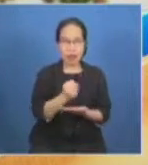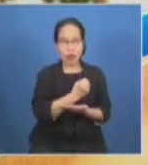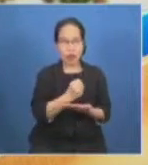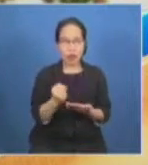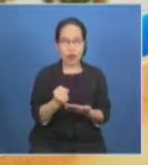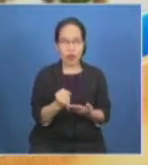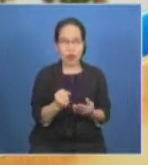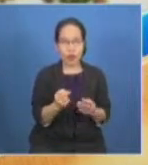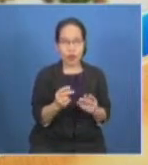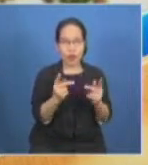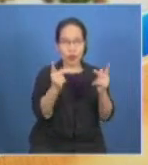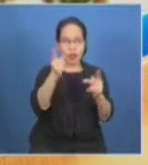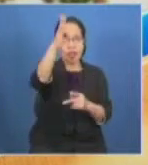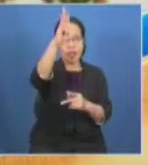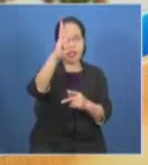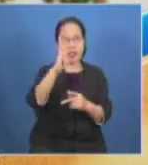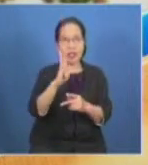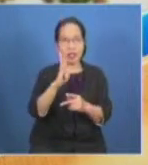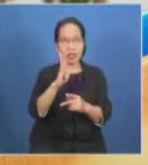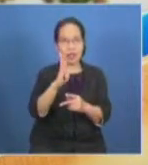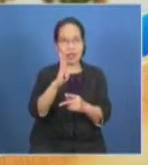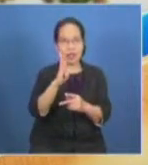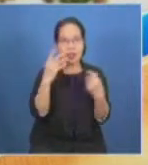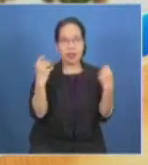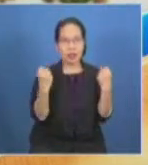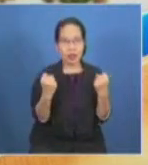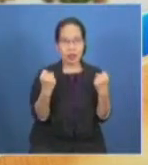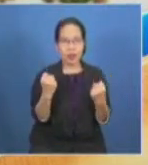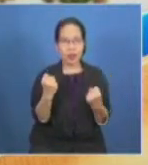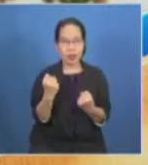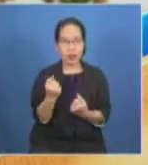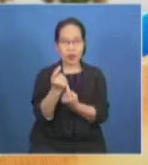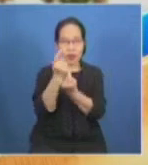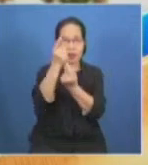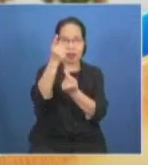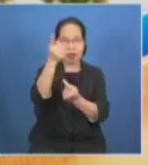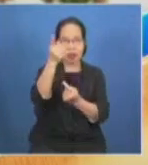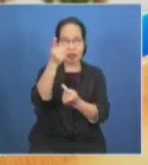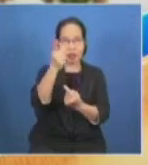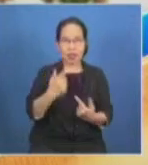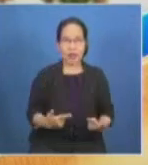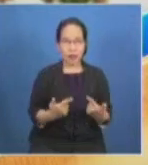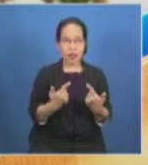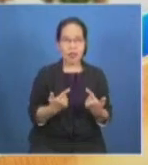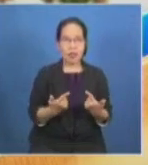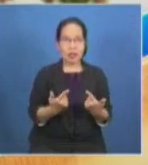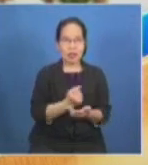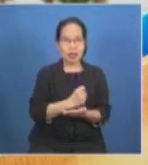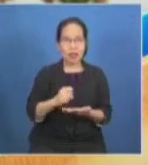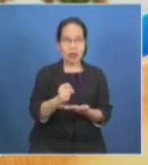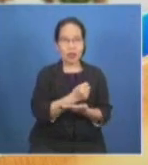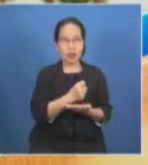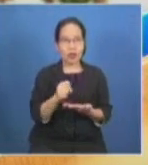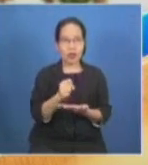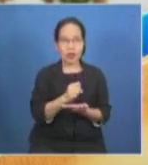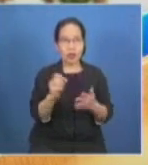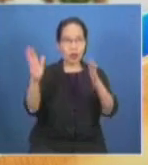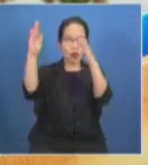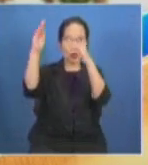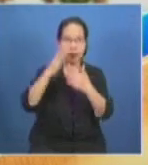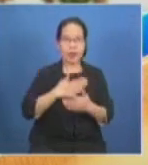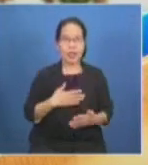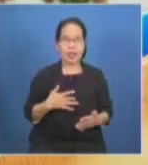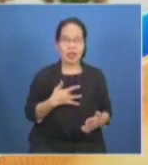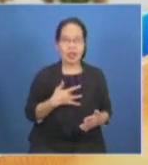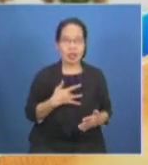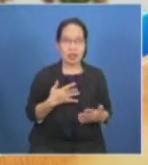song expressing that God is our strong tower in life. In his rendition of the song, the